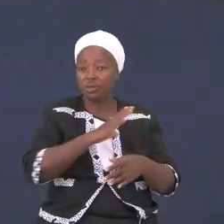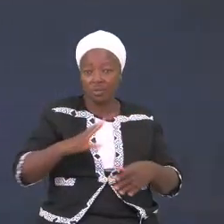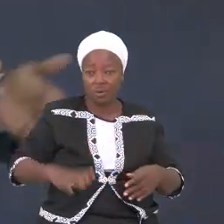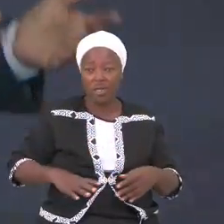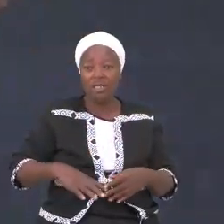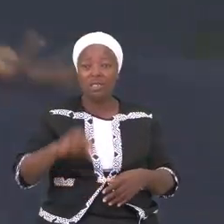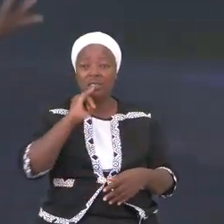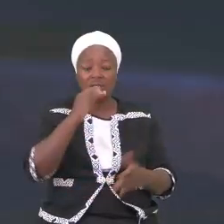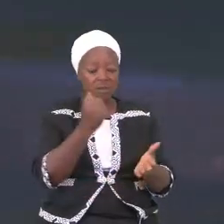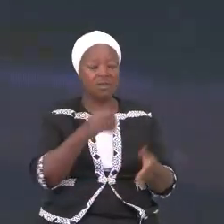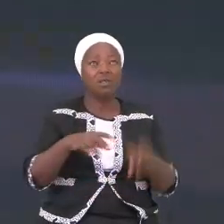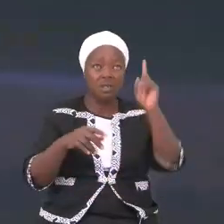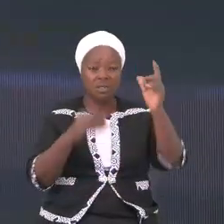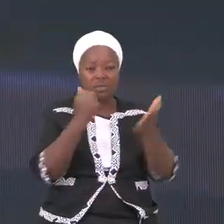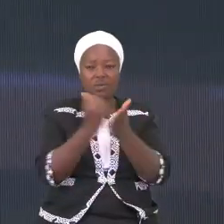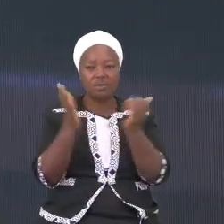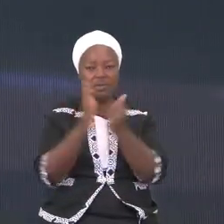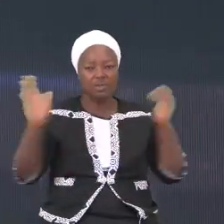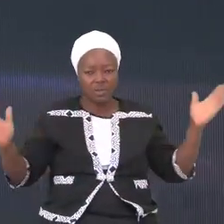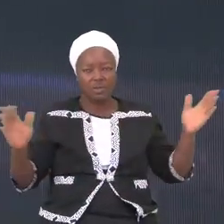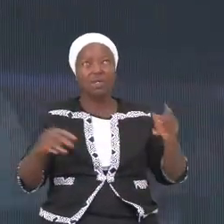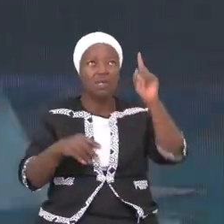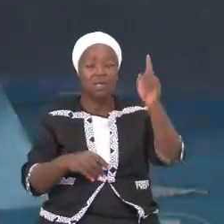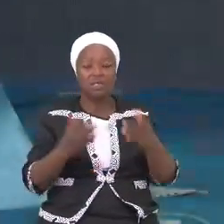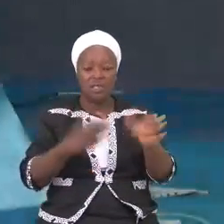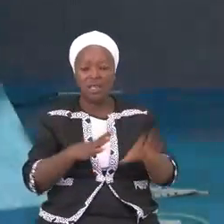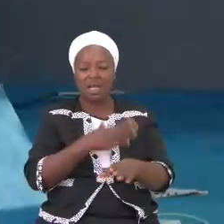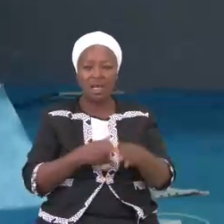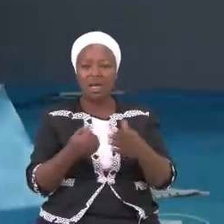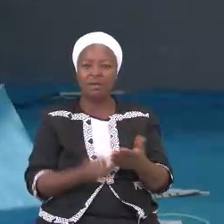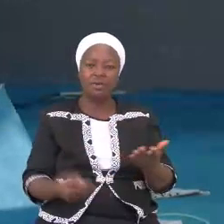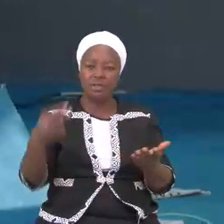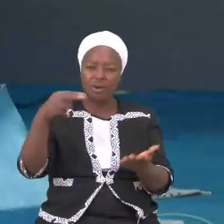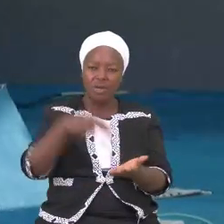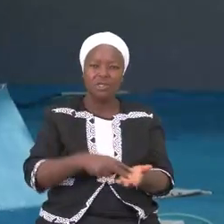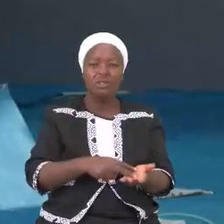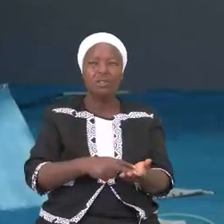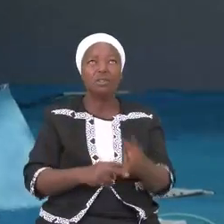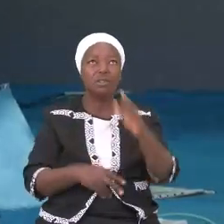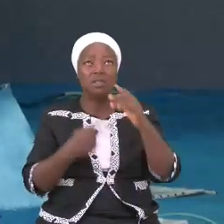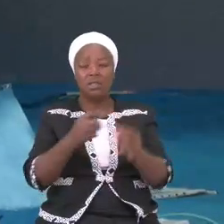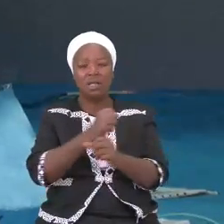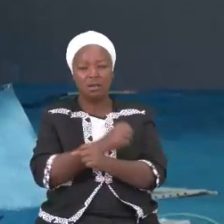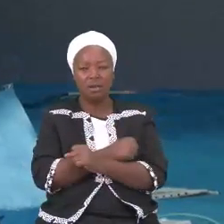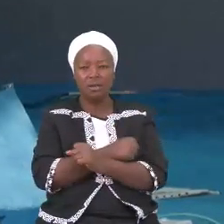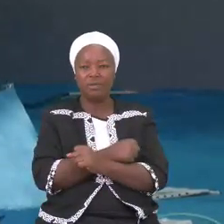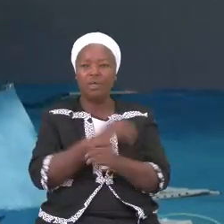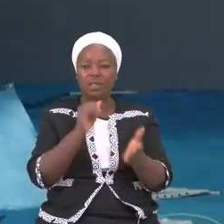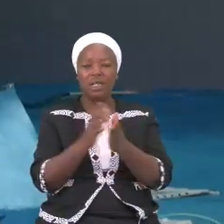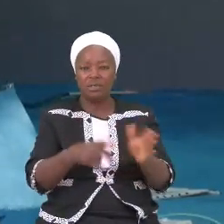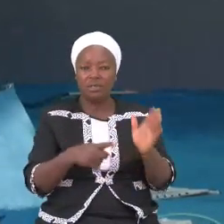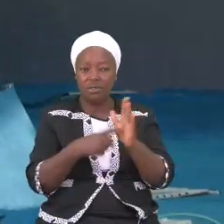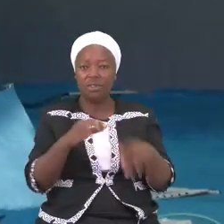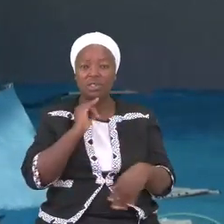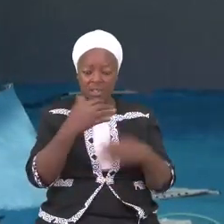and his resurrection. The love that he shows is now on the right hand of majesty on